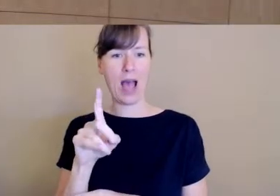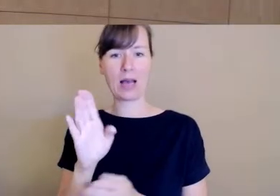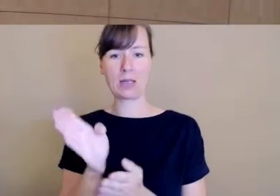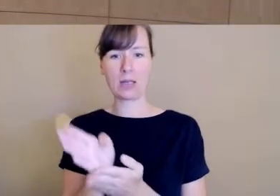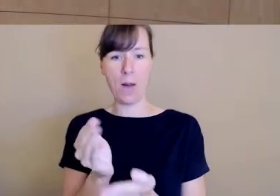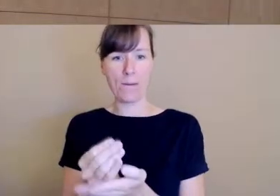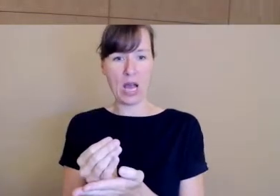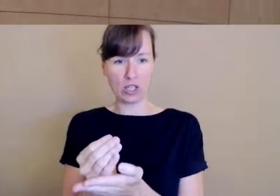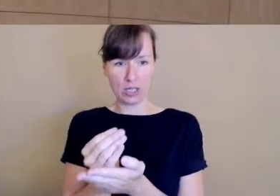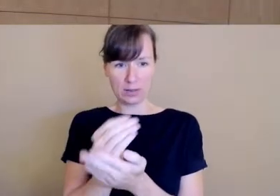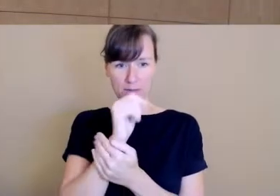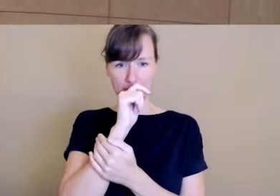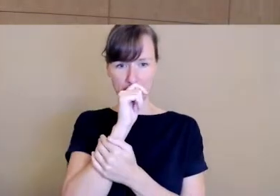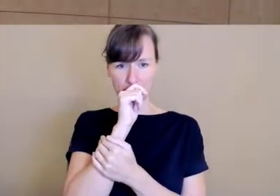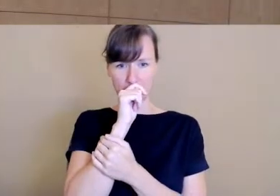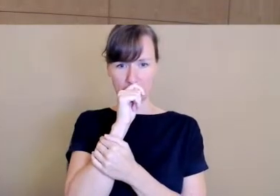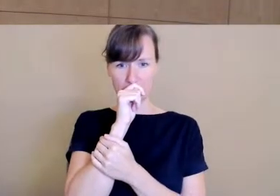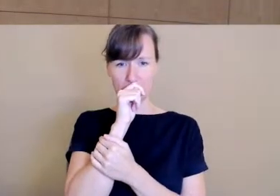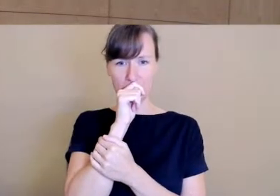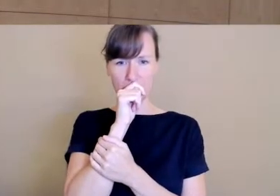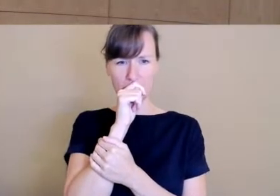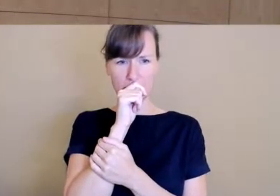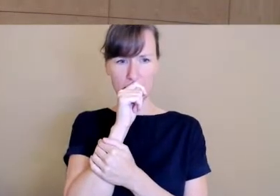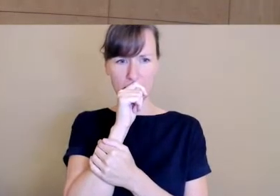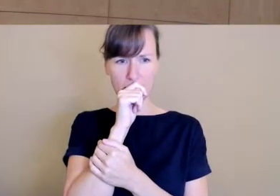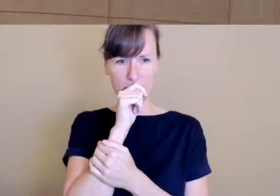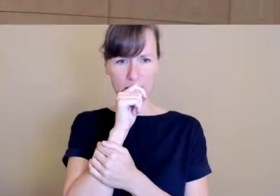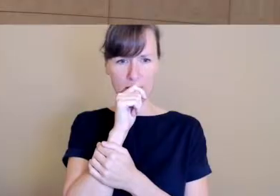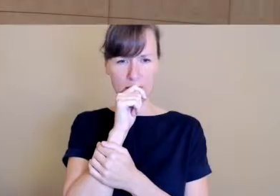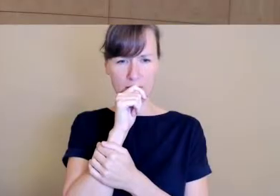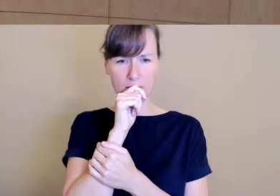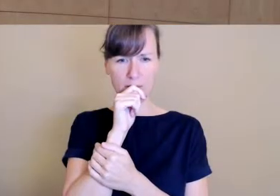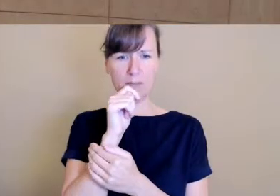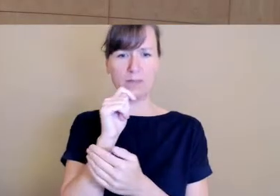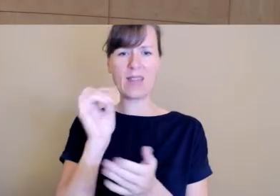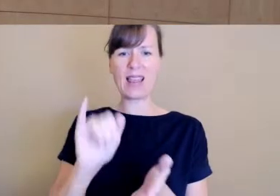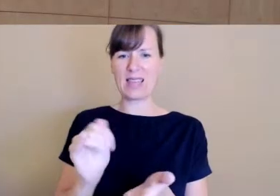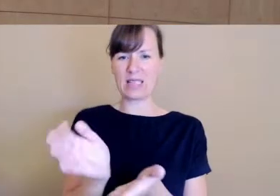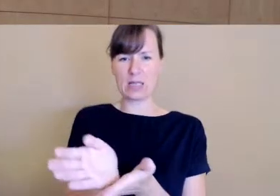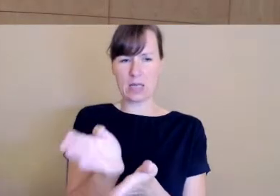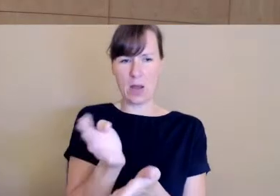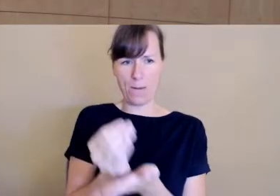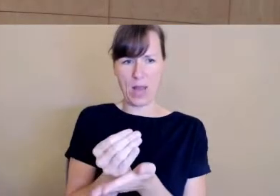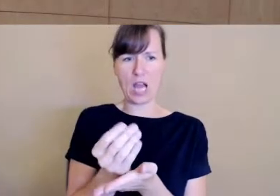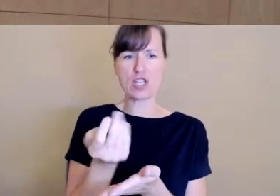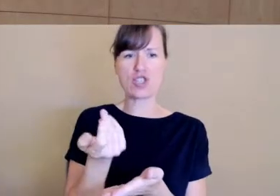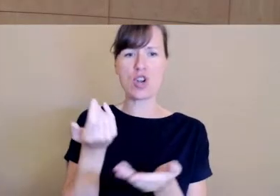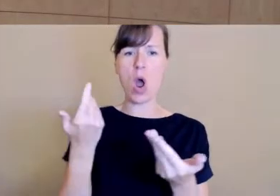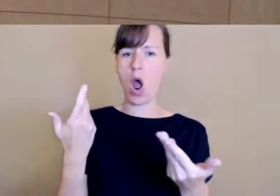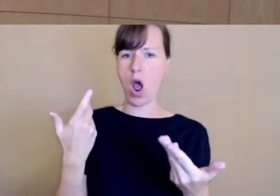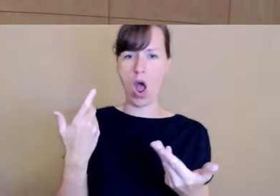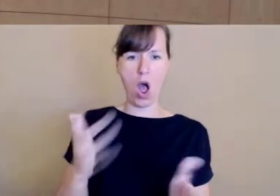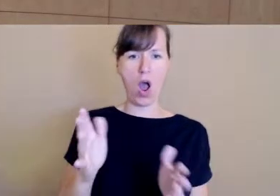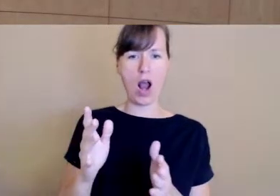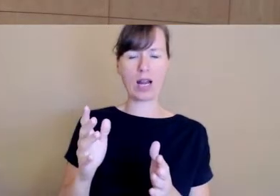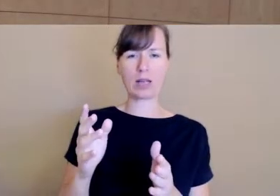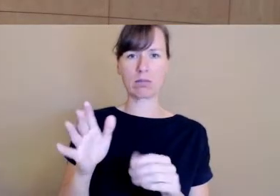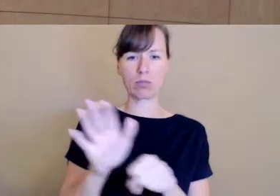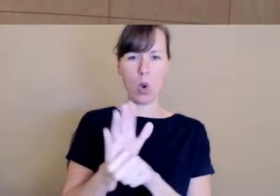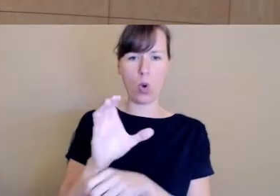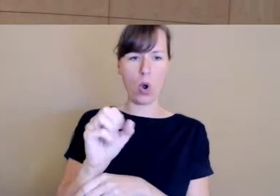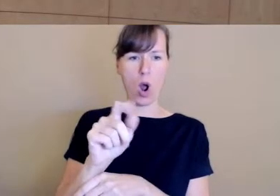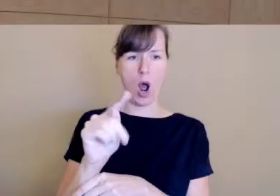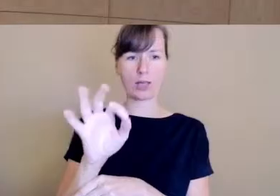$1,900. This is a real event that we've already, started to get the wheels turning on. We have confirmed talent, confirmed